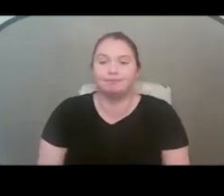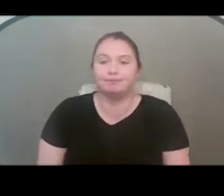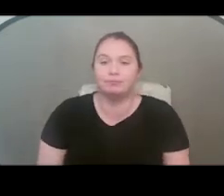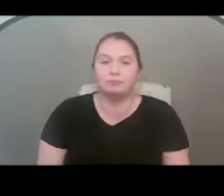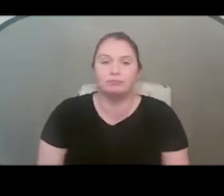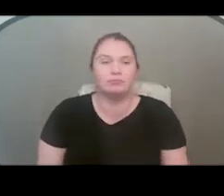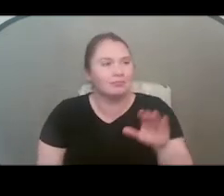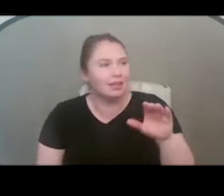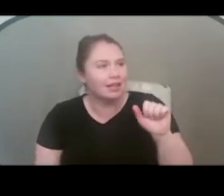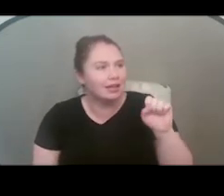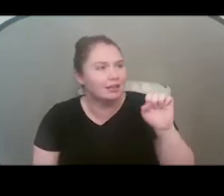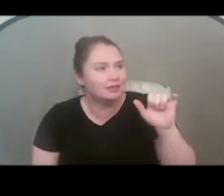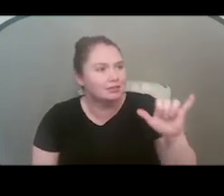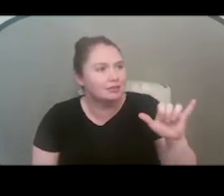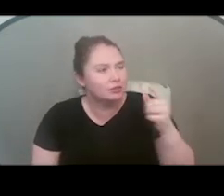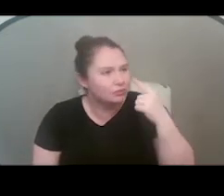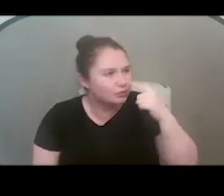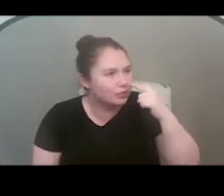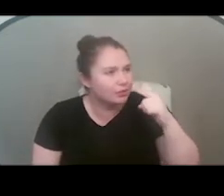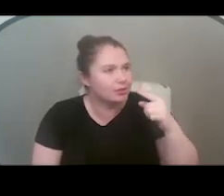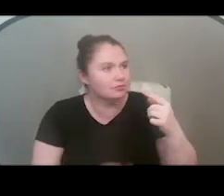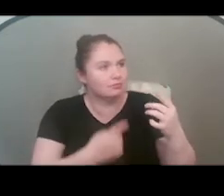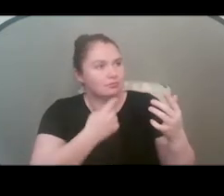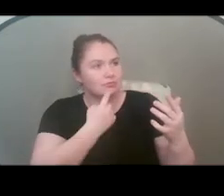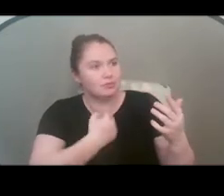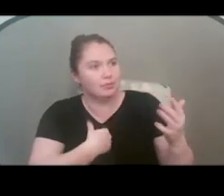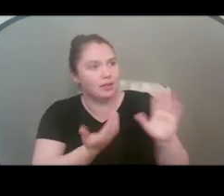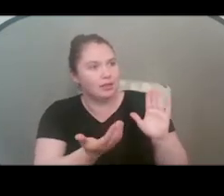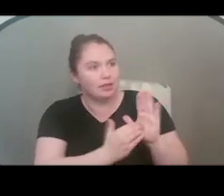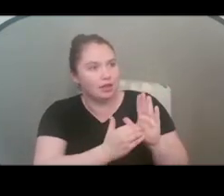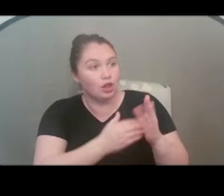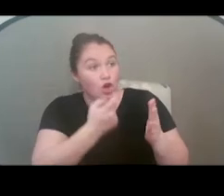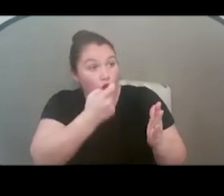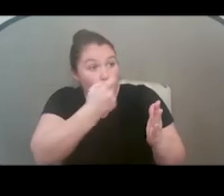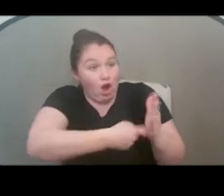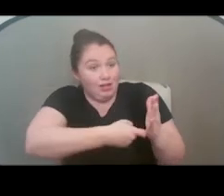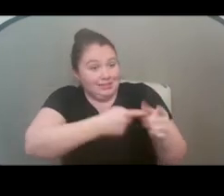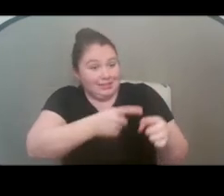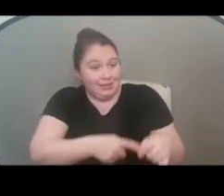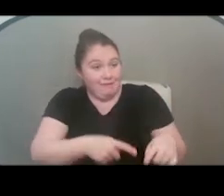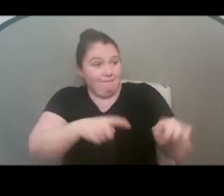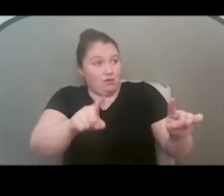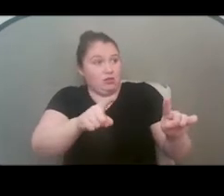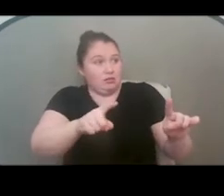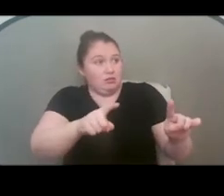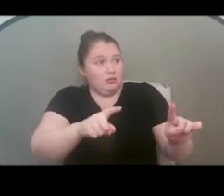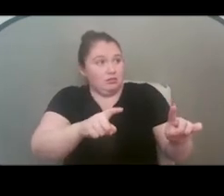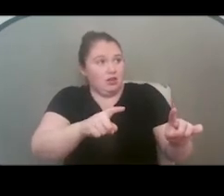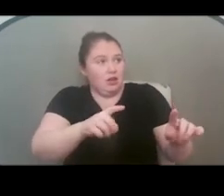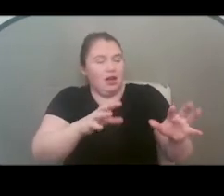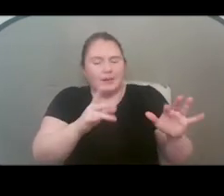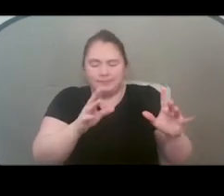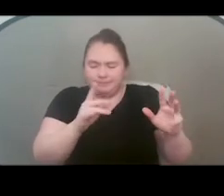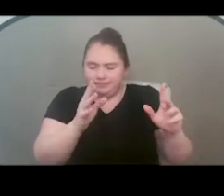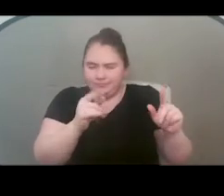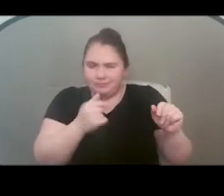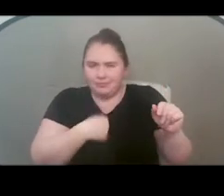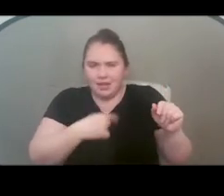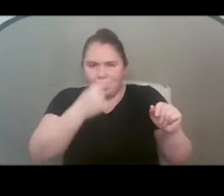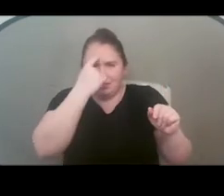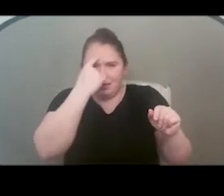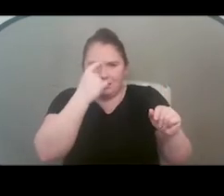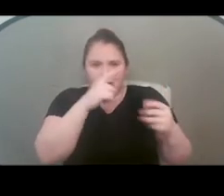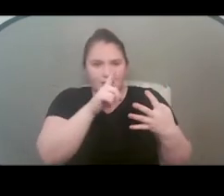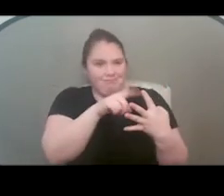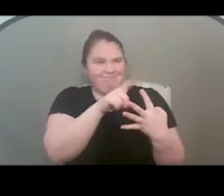Casey, remind me again the difference or the costs of phase 2. I think to me, phase 1 is